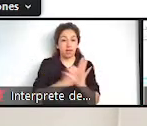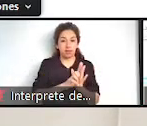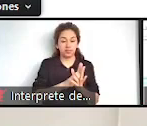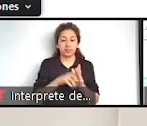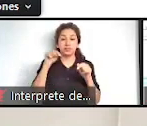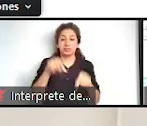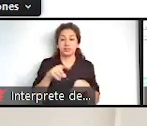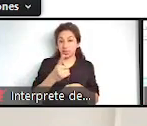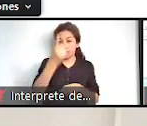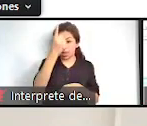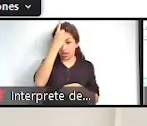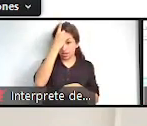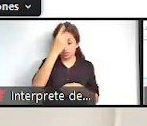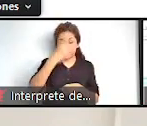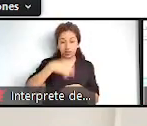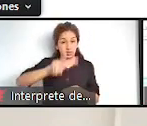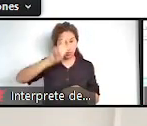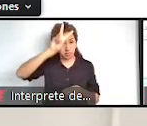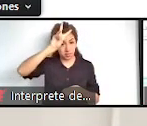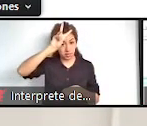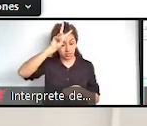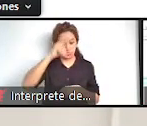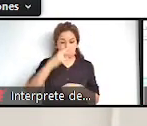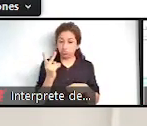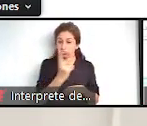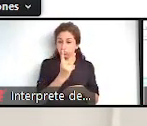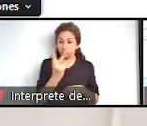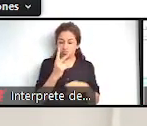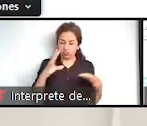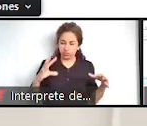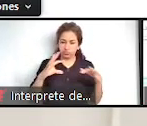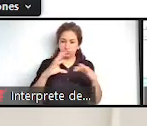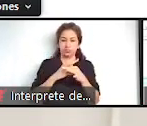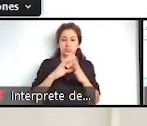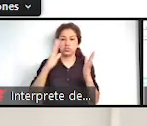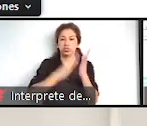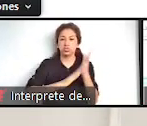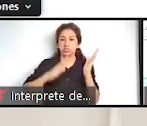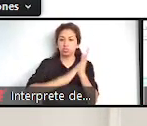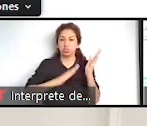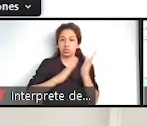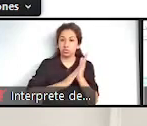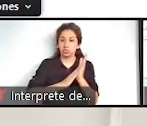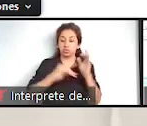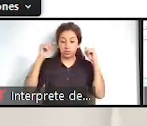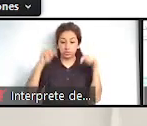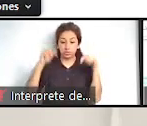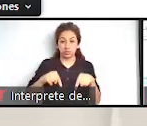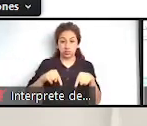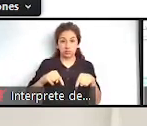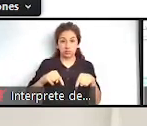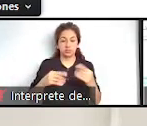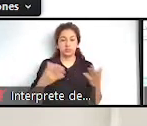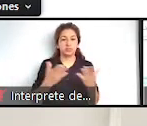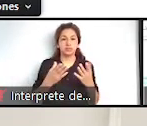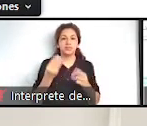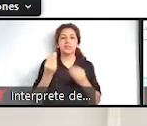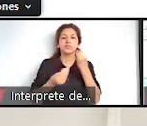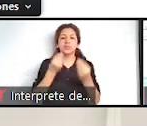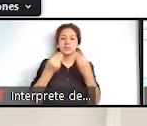exemplary fashion it pleases us that germany and peru can complement as partners in this